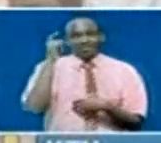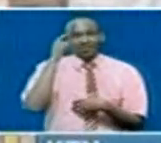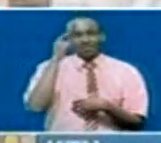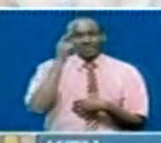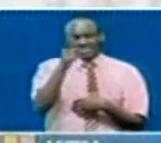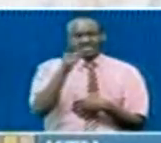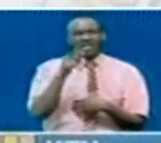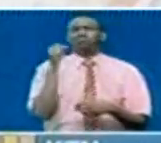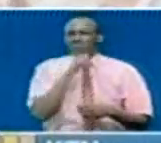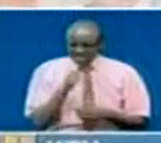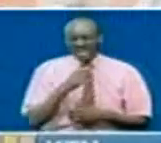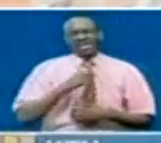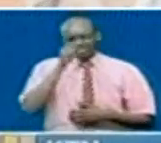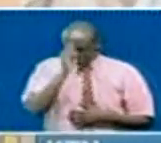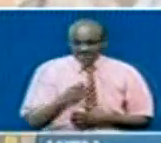Mtu ni mzee wa heshima.